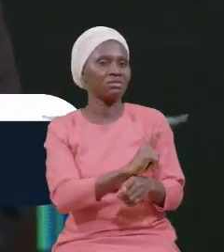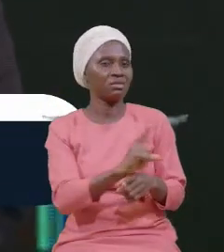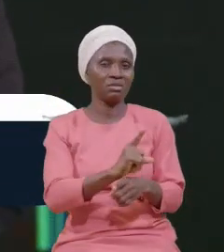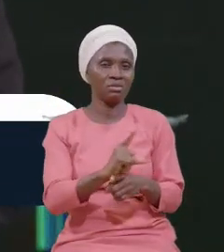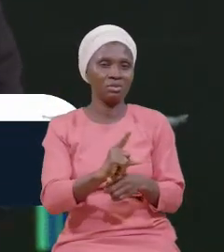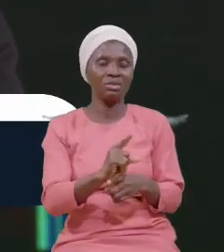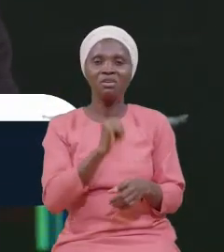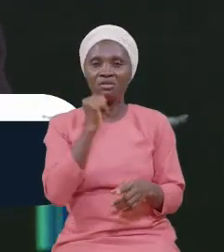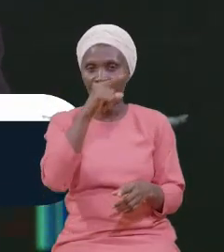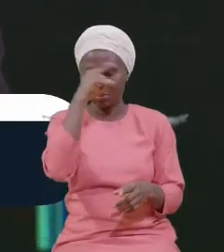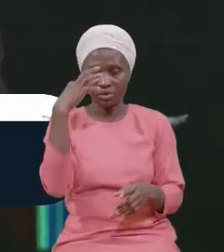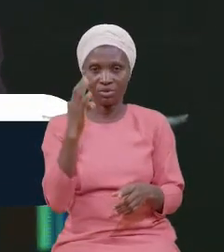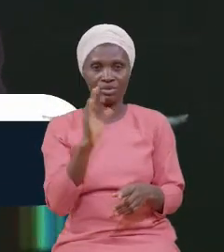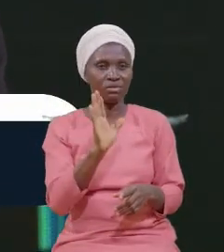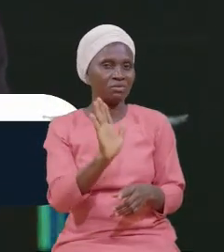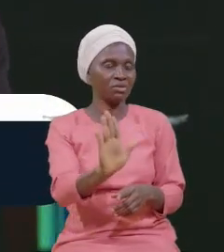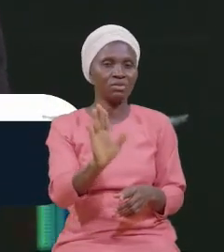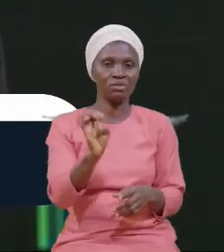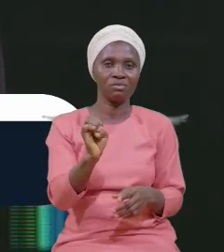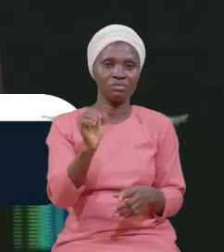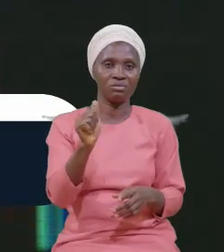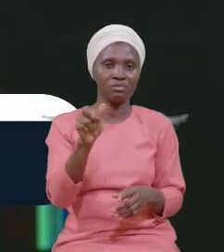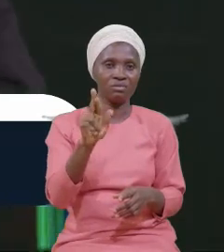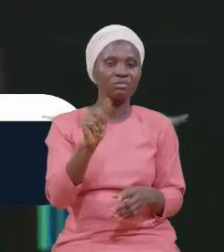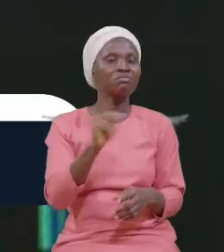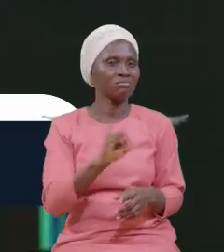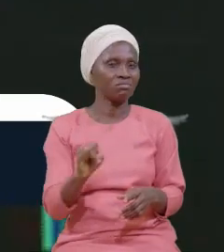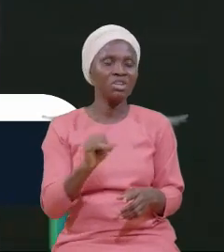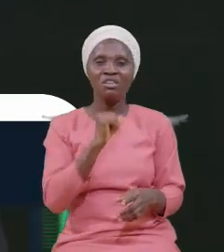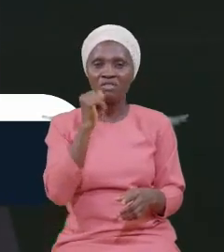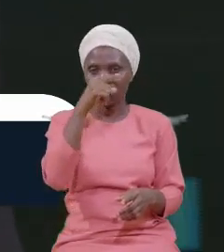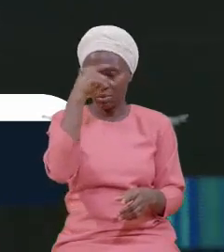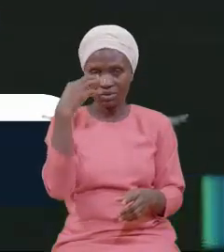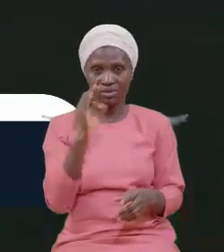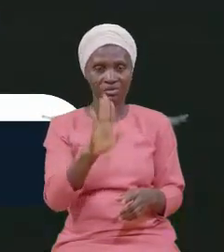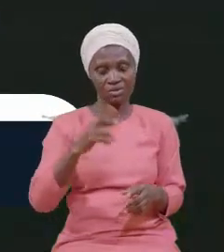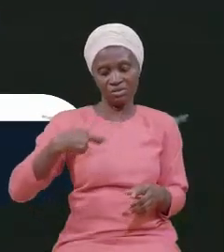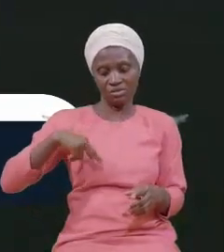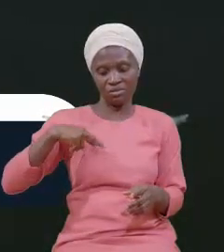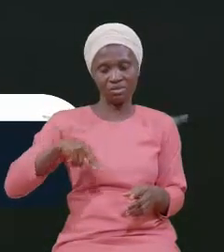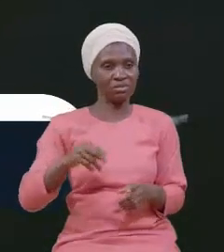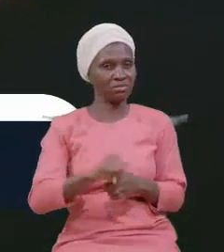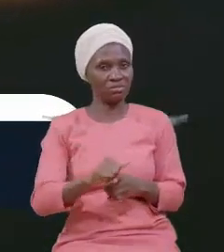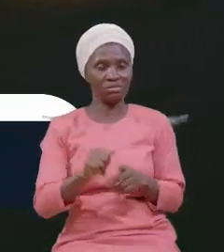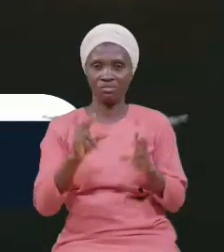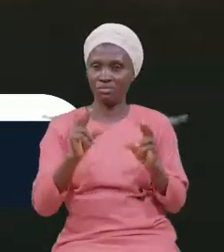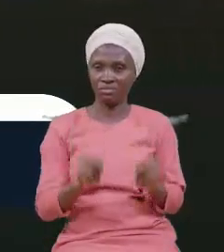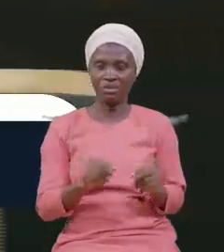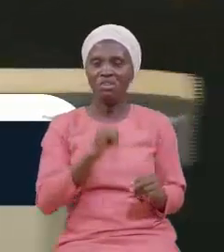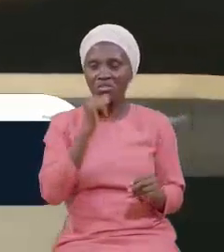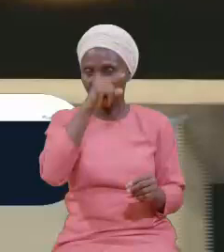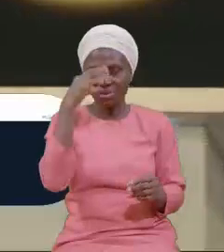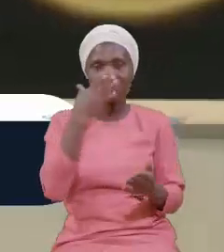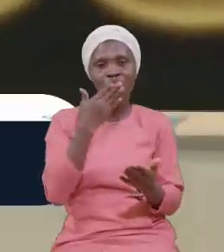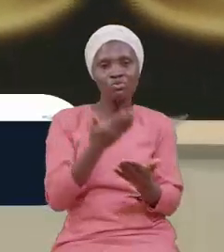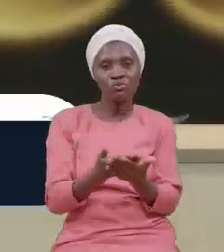earning, not of your religiosity, not of the good works that you have done, not